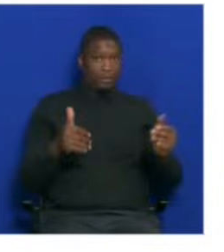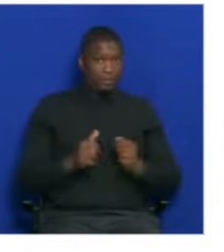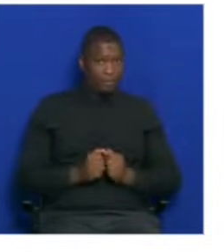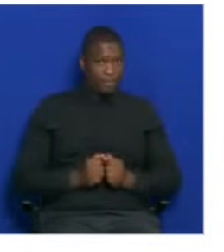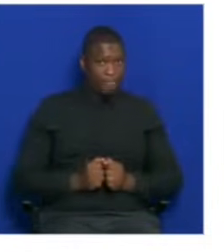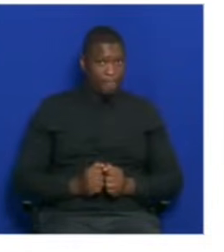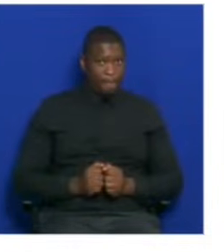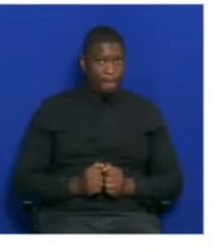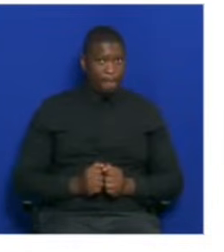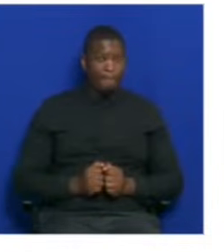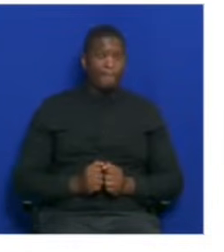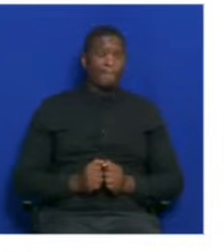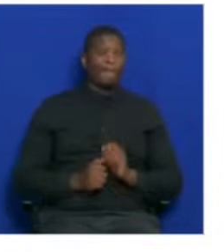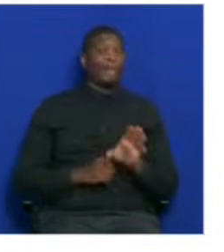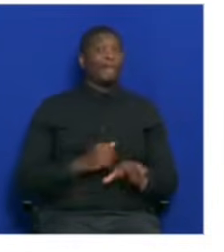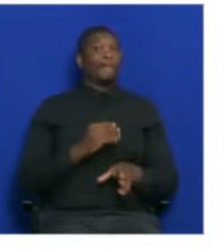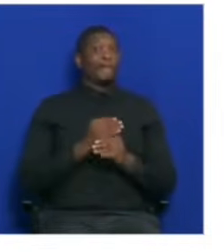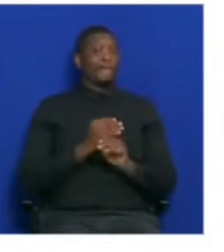And this was